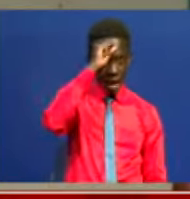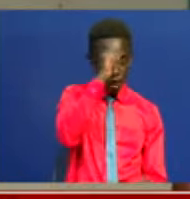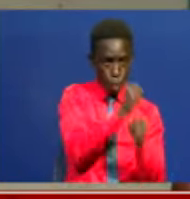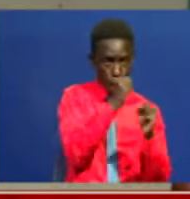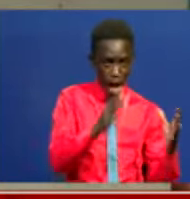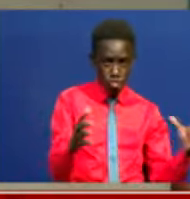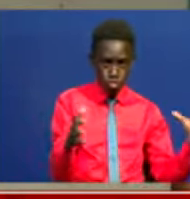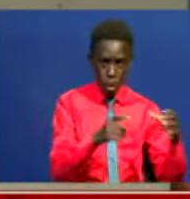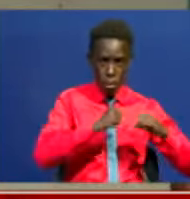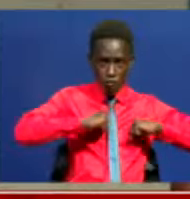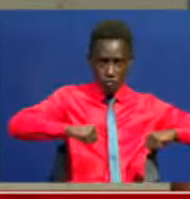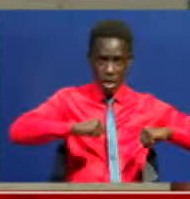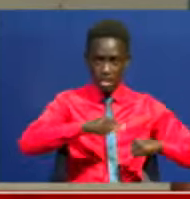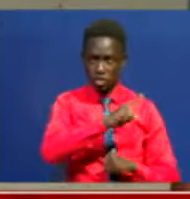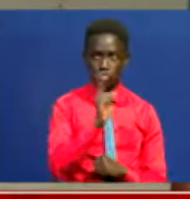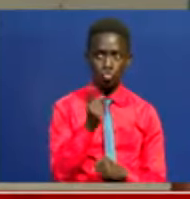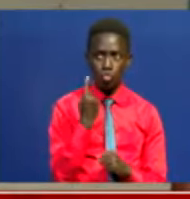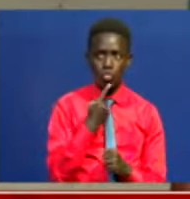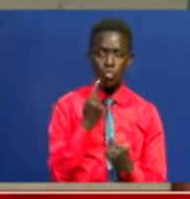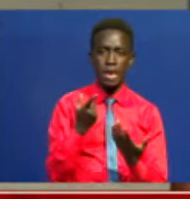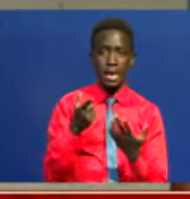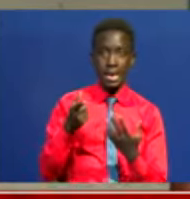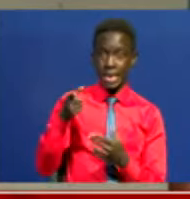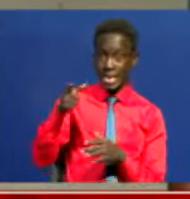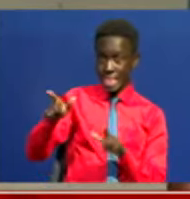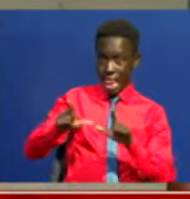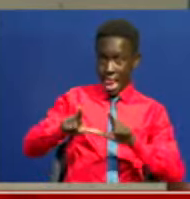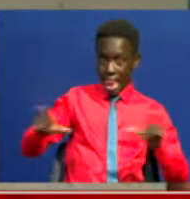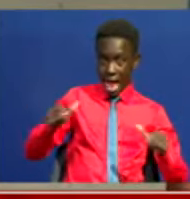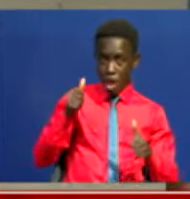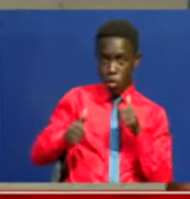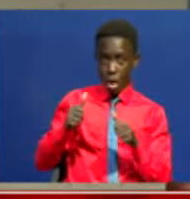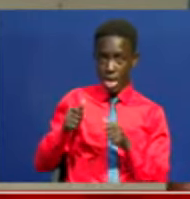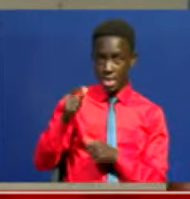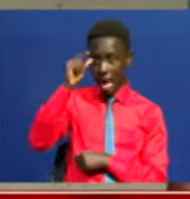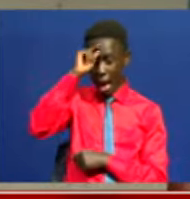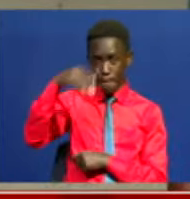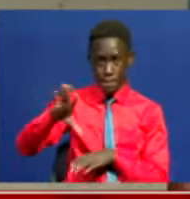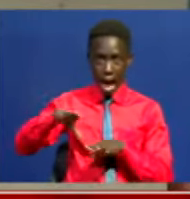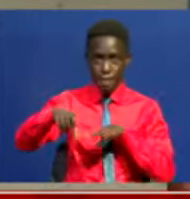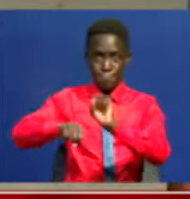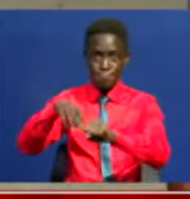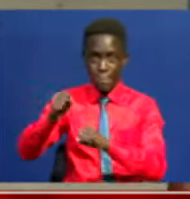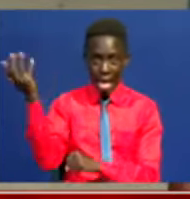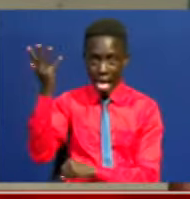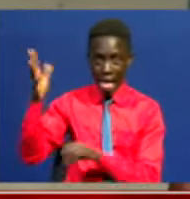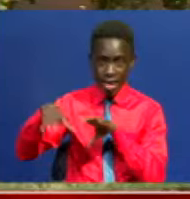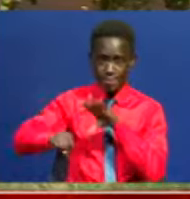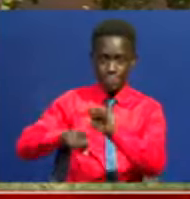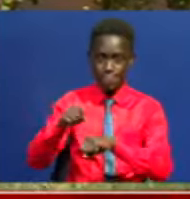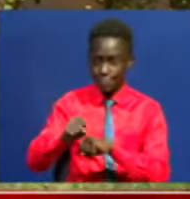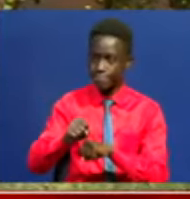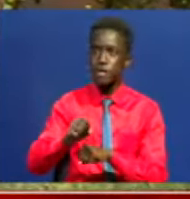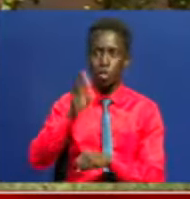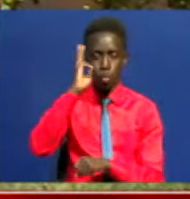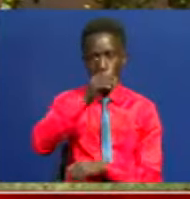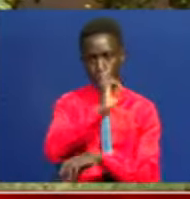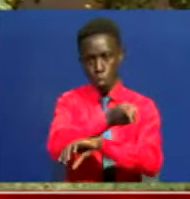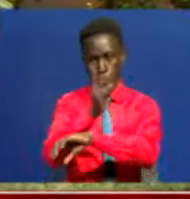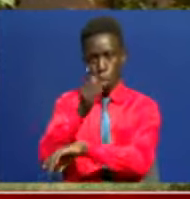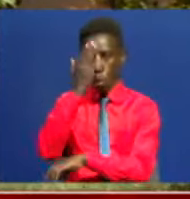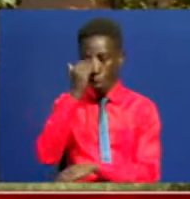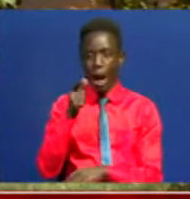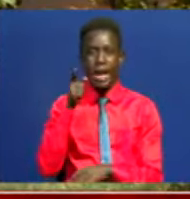of recovered properties should be warned, because they are sabotaging efforts of the government. EACC has